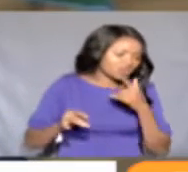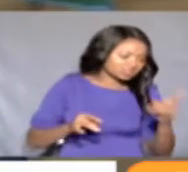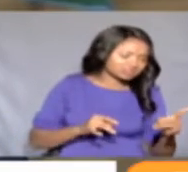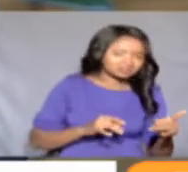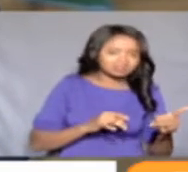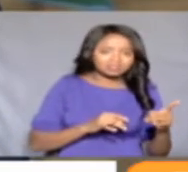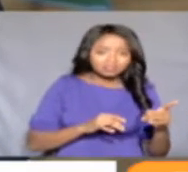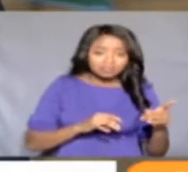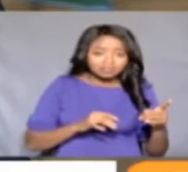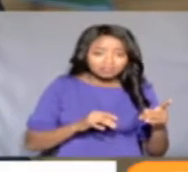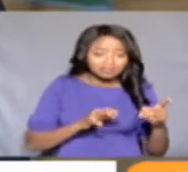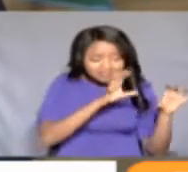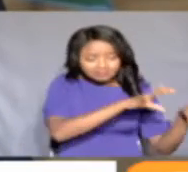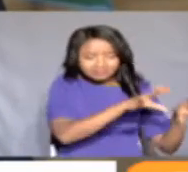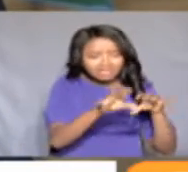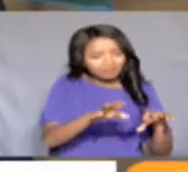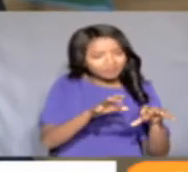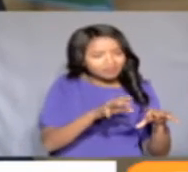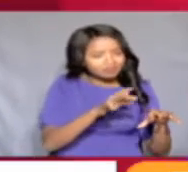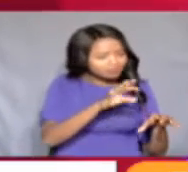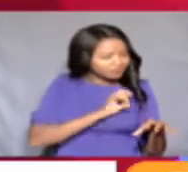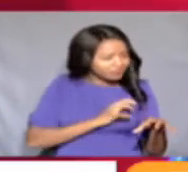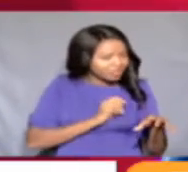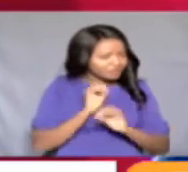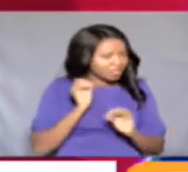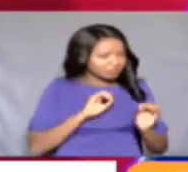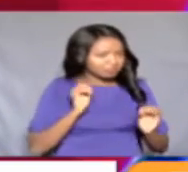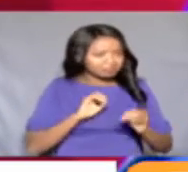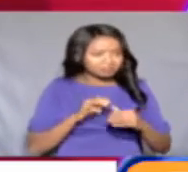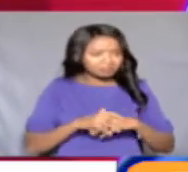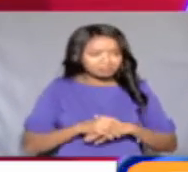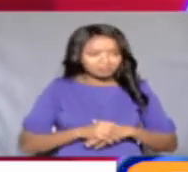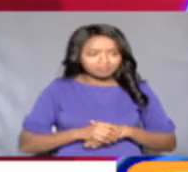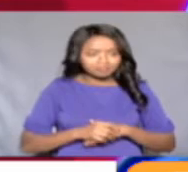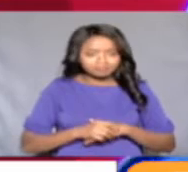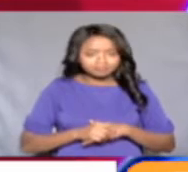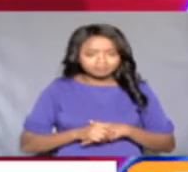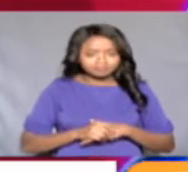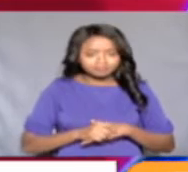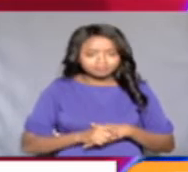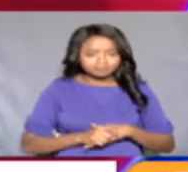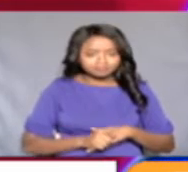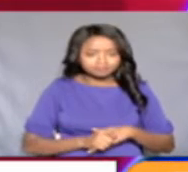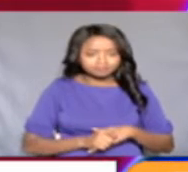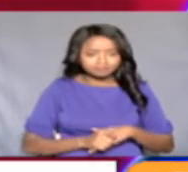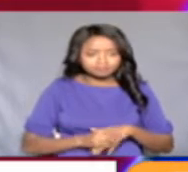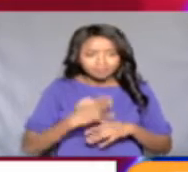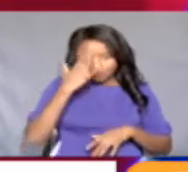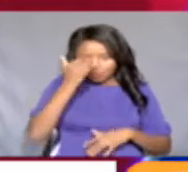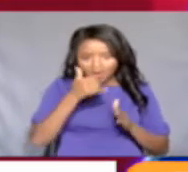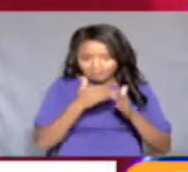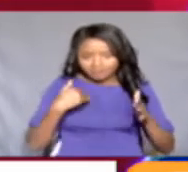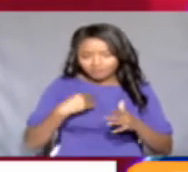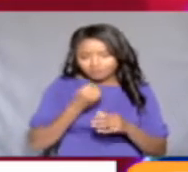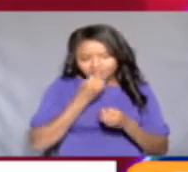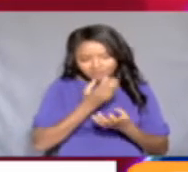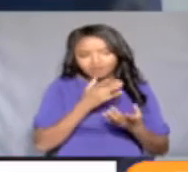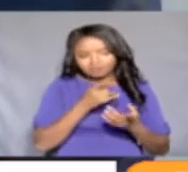alternatives and suffer? Oh, well. Because you said, give it, it might work. You see,